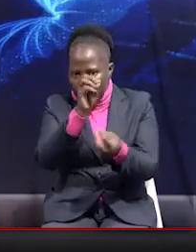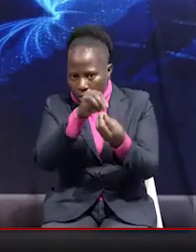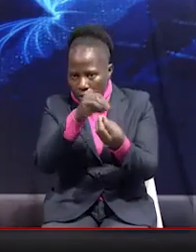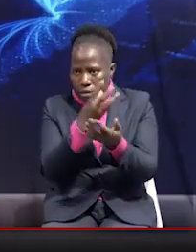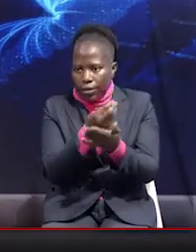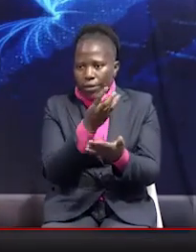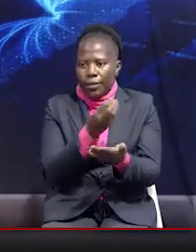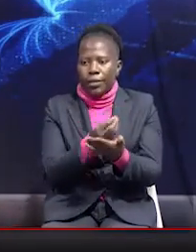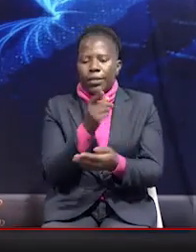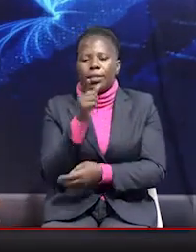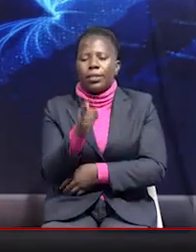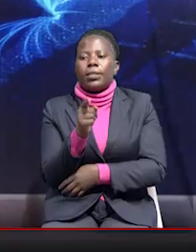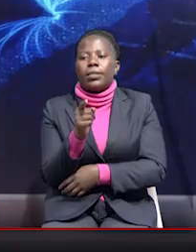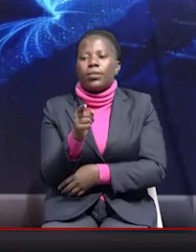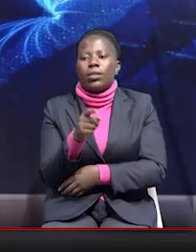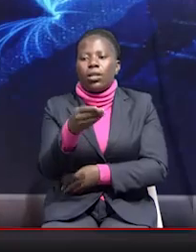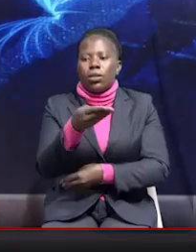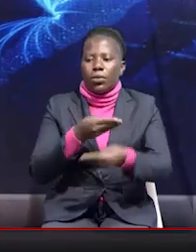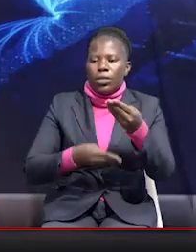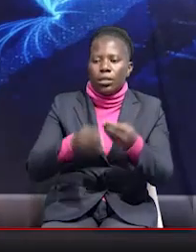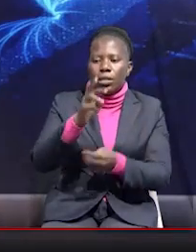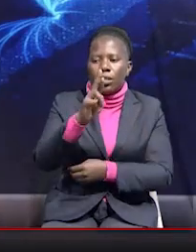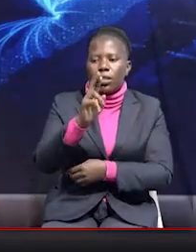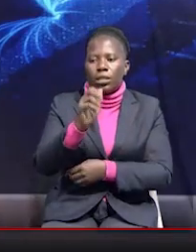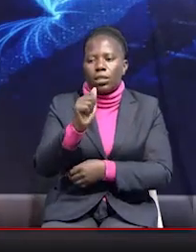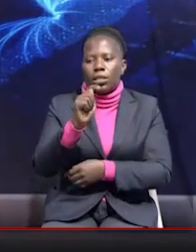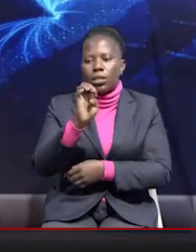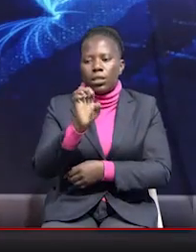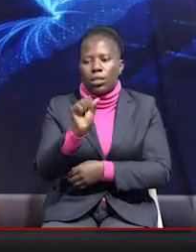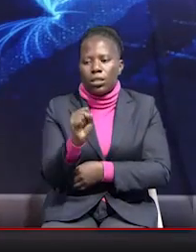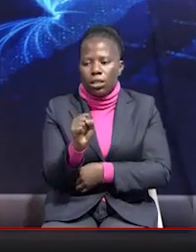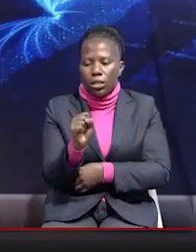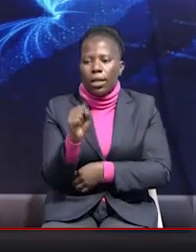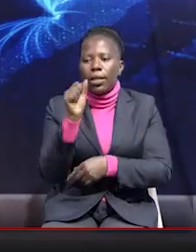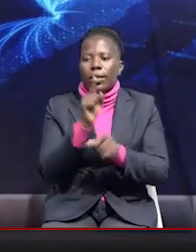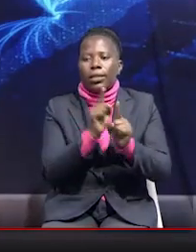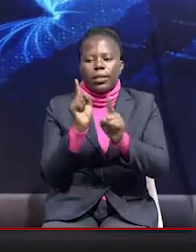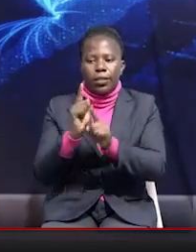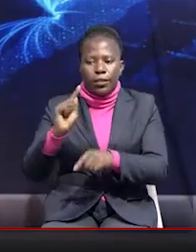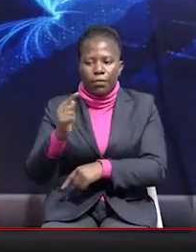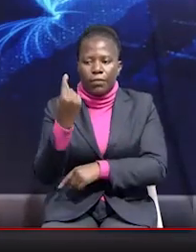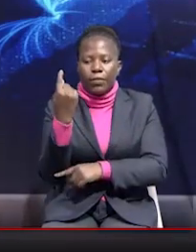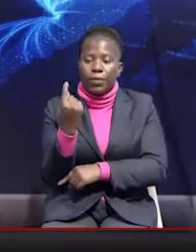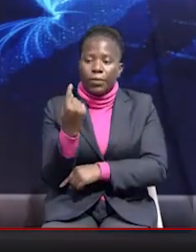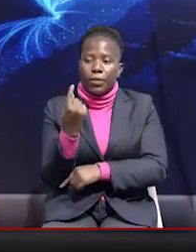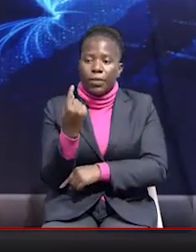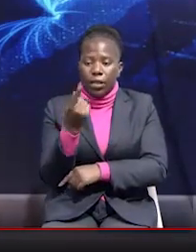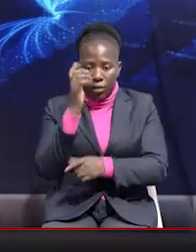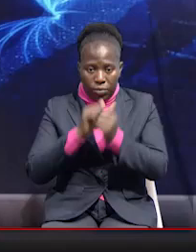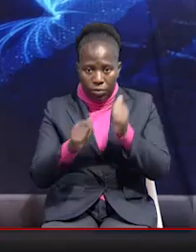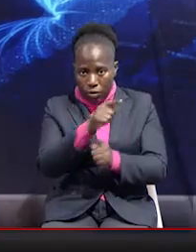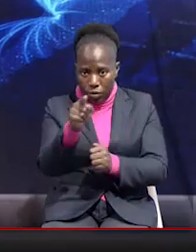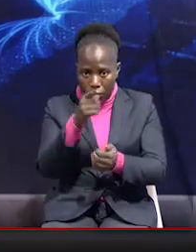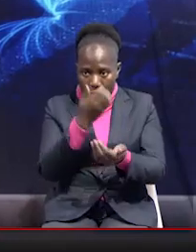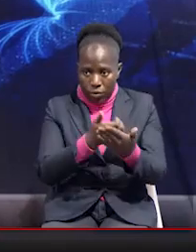for instance, impact exchange rates, and just the whole spectrum of the first quarter? Because like you say, as economists, you